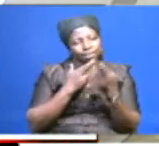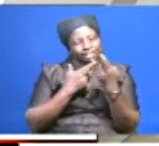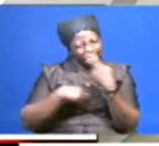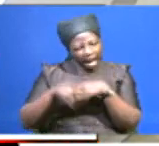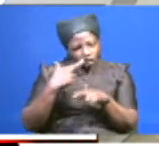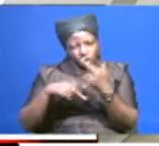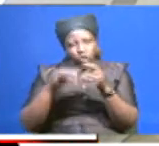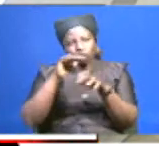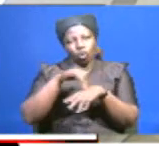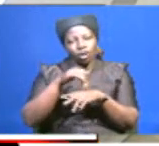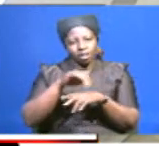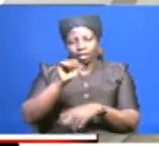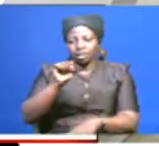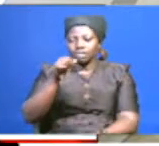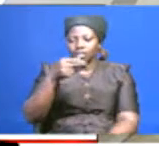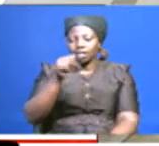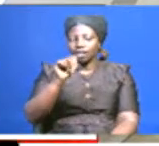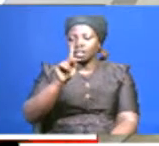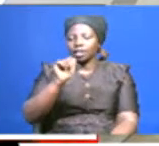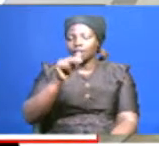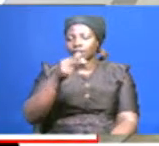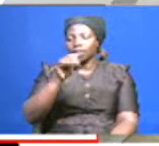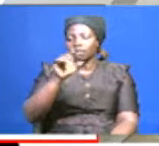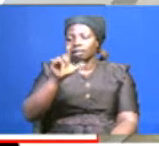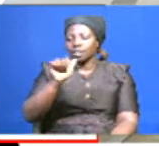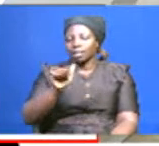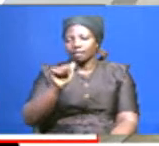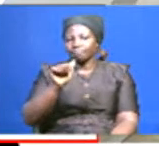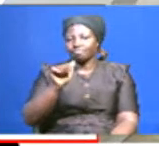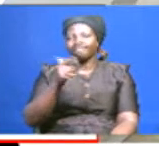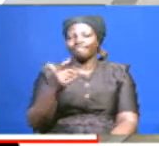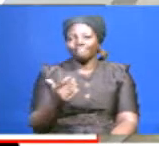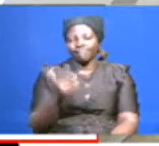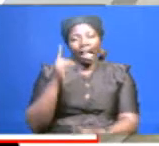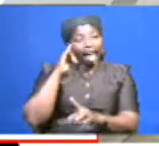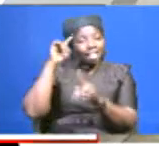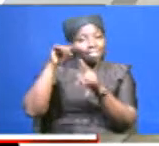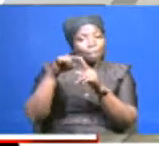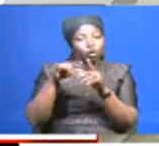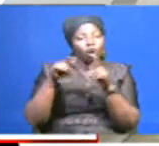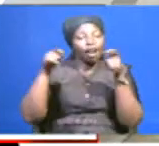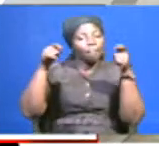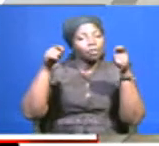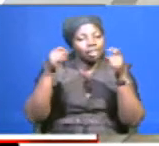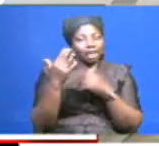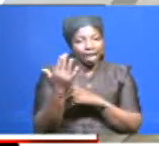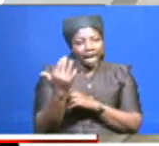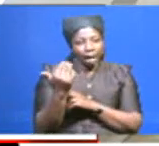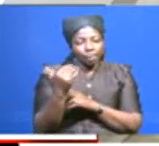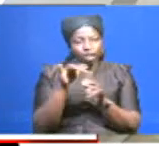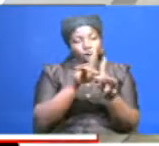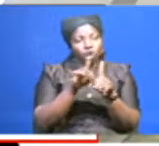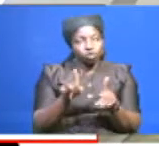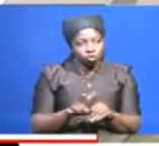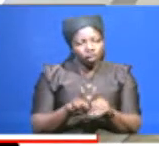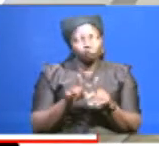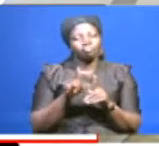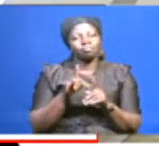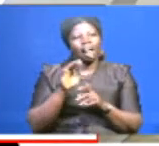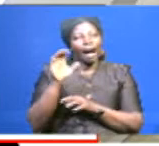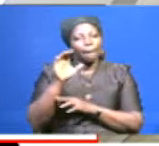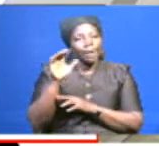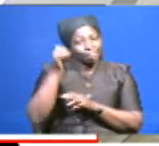the Shakahola grave matter, Azimio demos that are coming up also, plus the cabinet. Remember, it's a